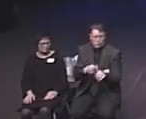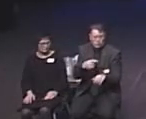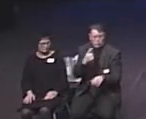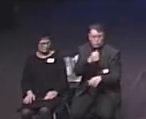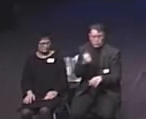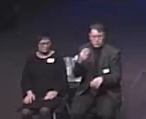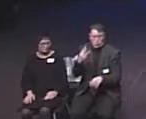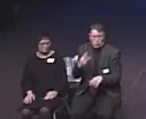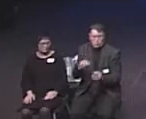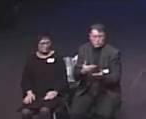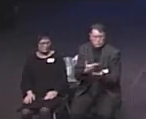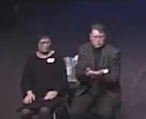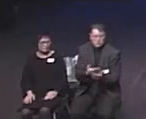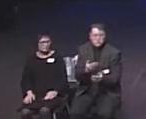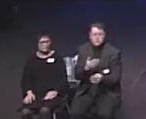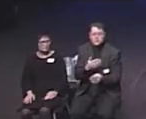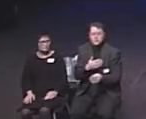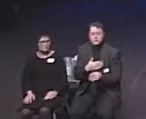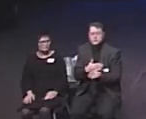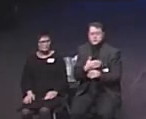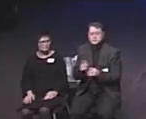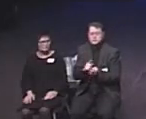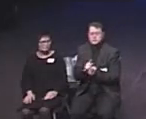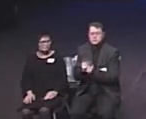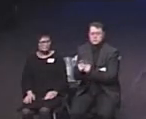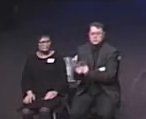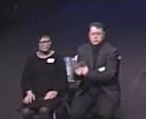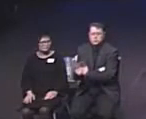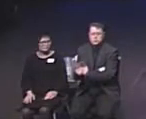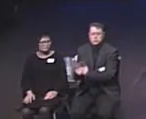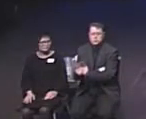we started. Thank you. You only have one. Flipper.